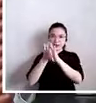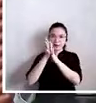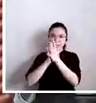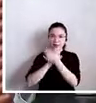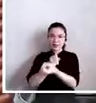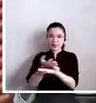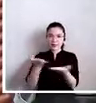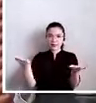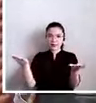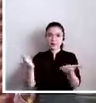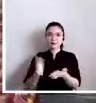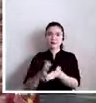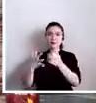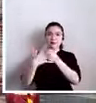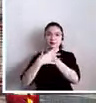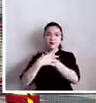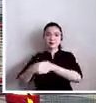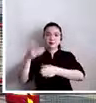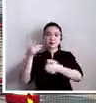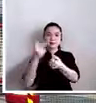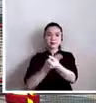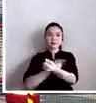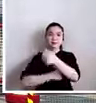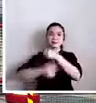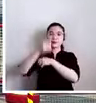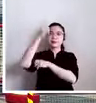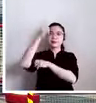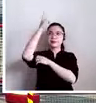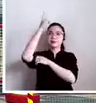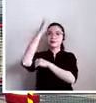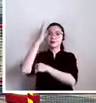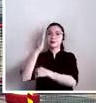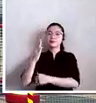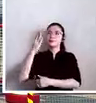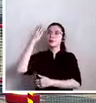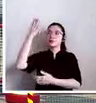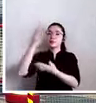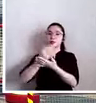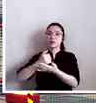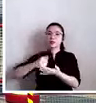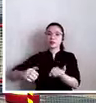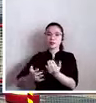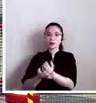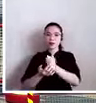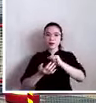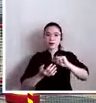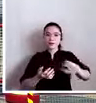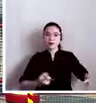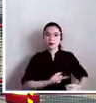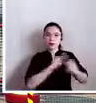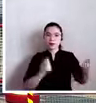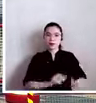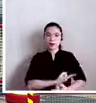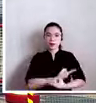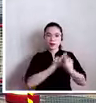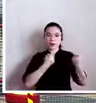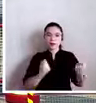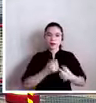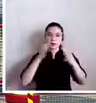Lamb of God, you take away the sins of the world.